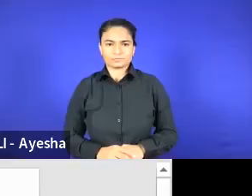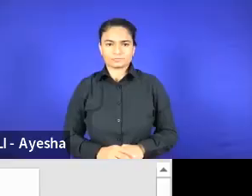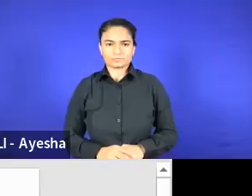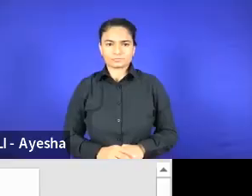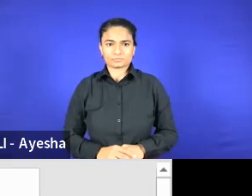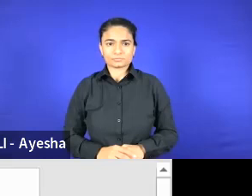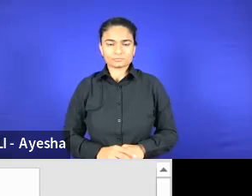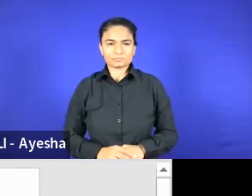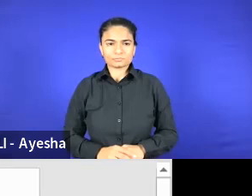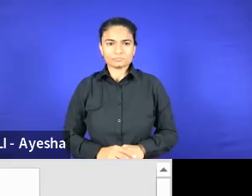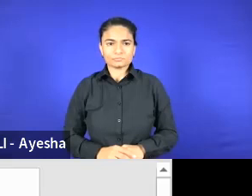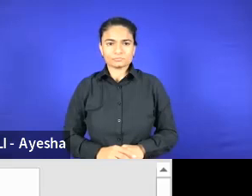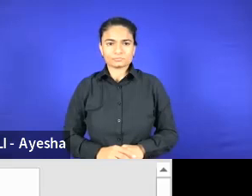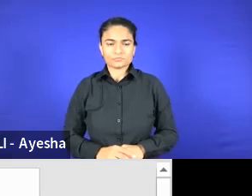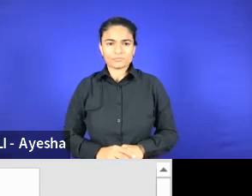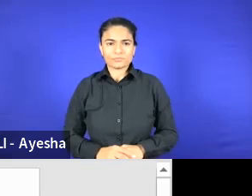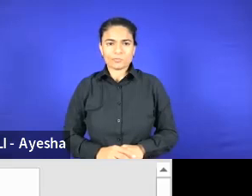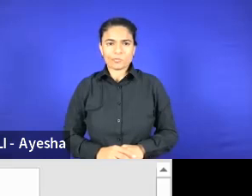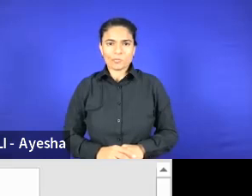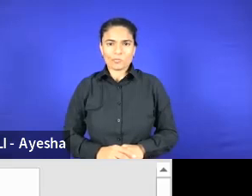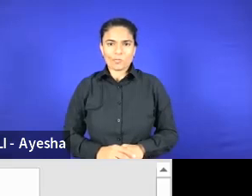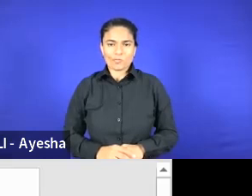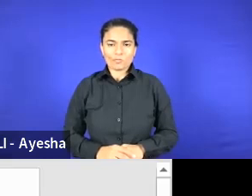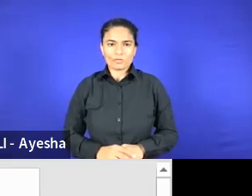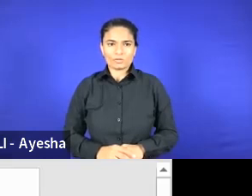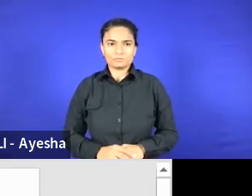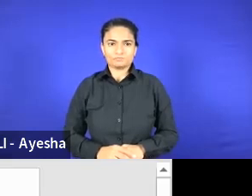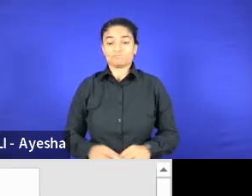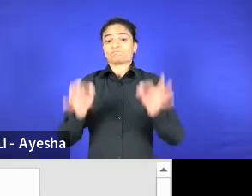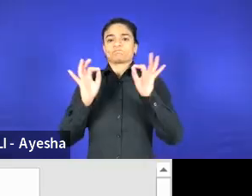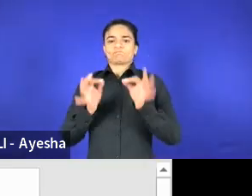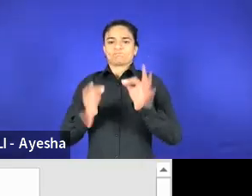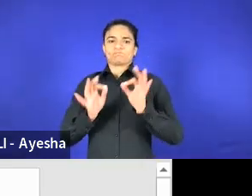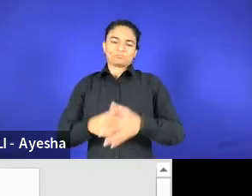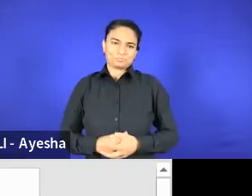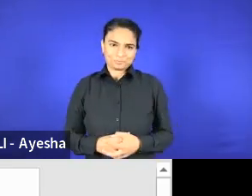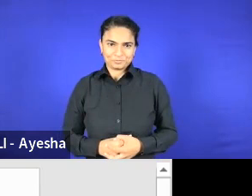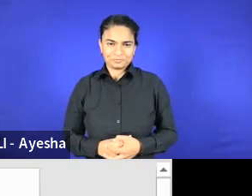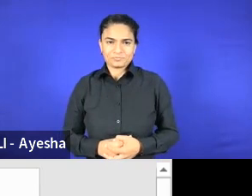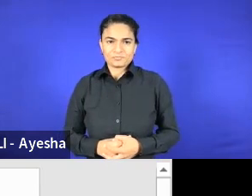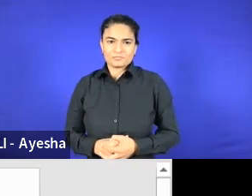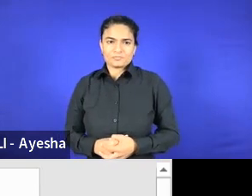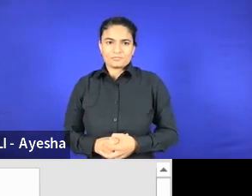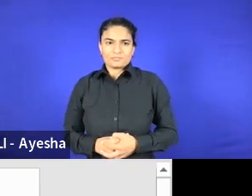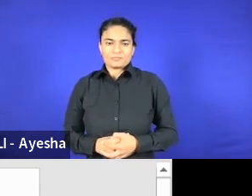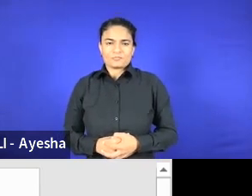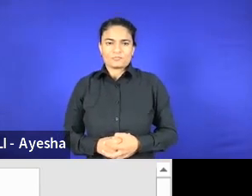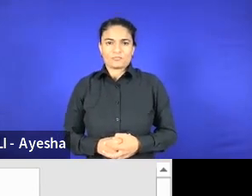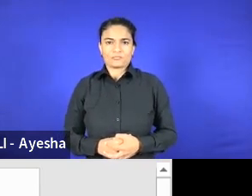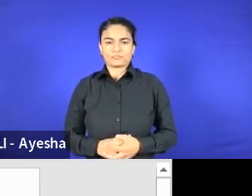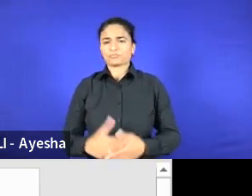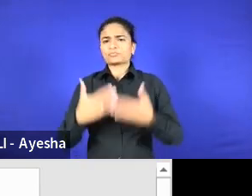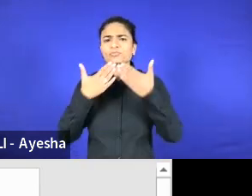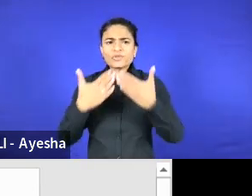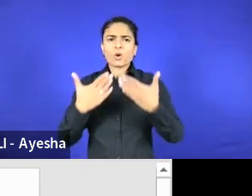I'm Marcel Muraicha from Rwanda. I'm going to present to you the Disability Management